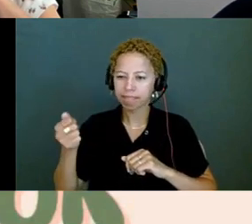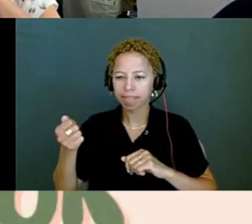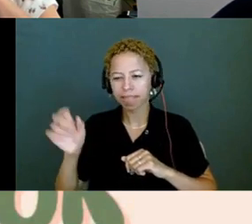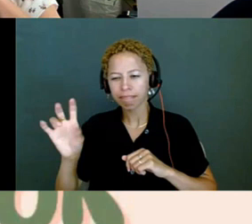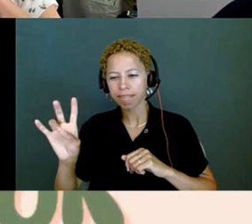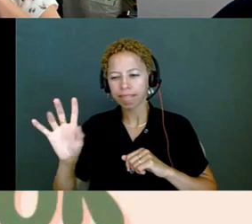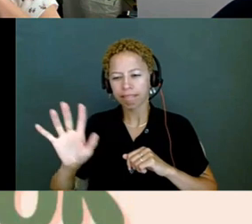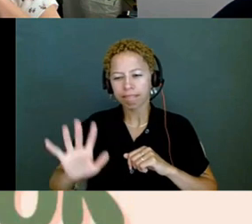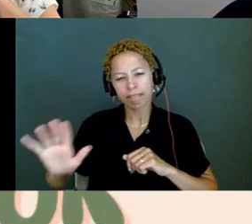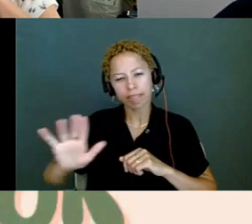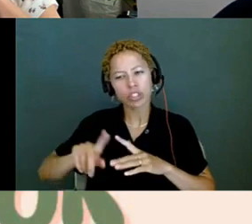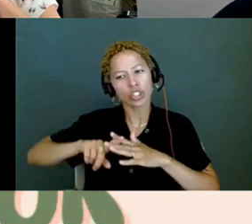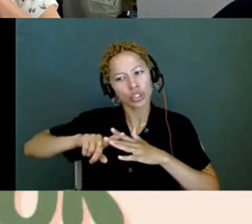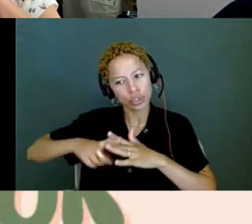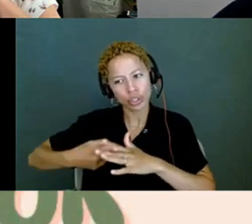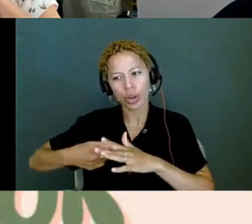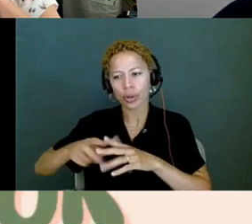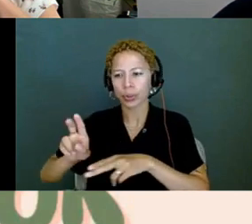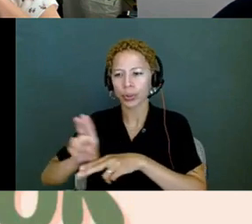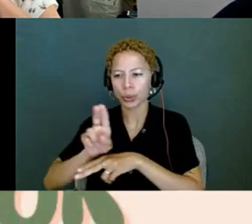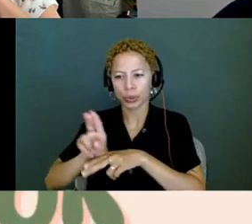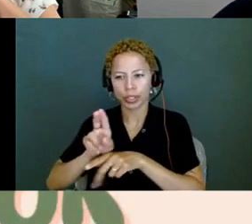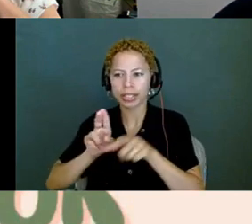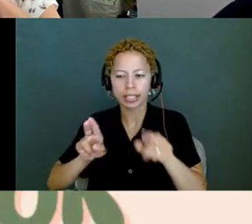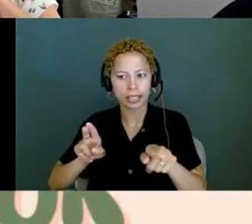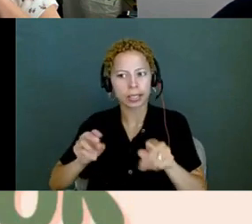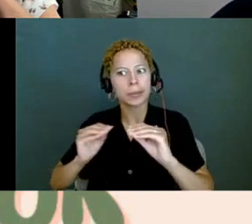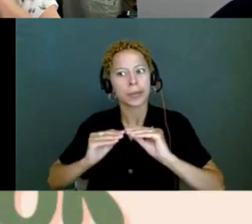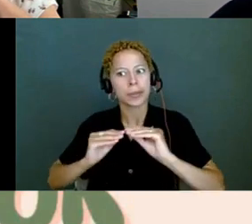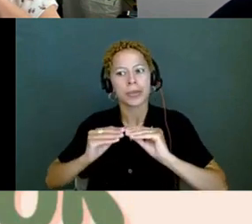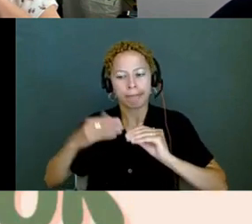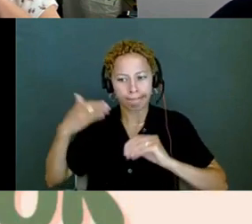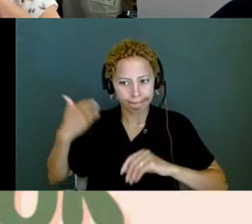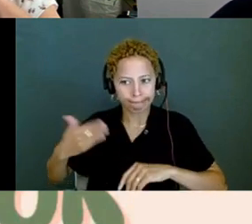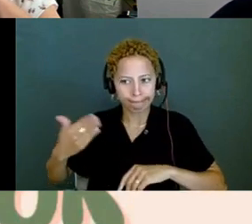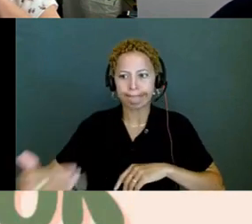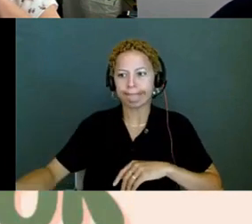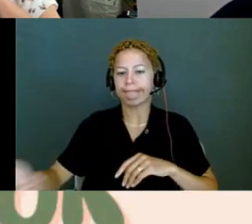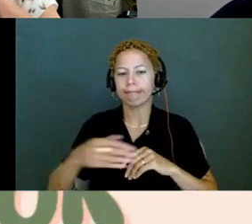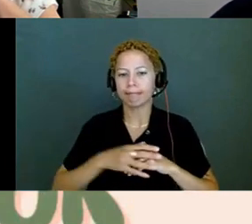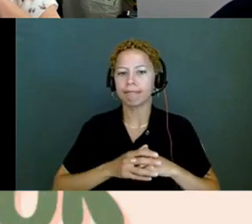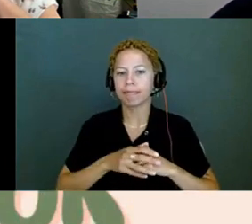when I started using these pretty intensely.